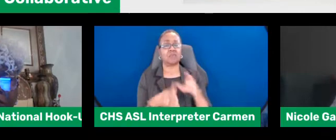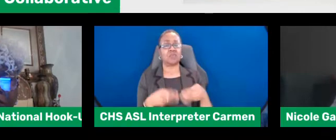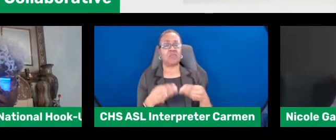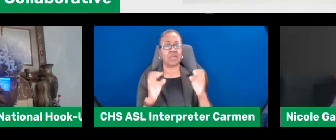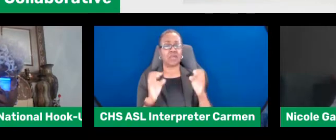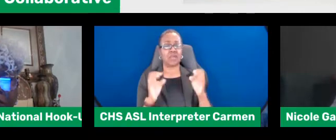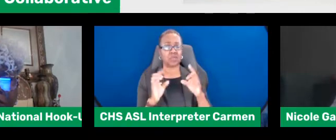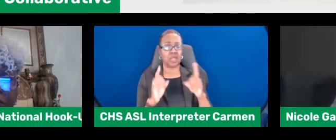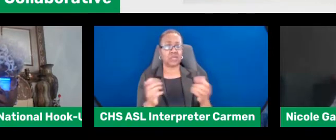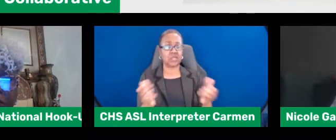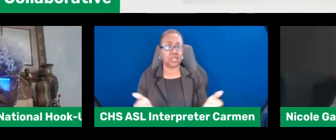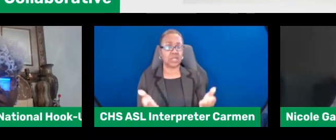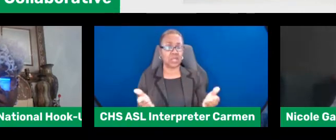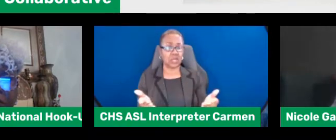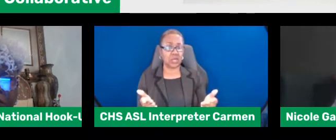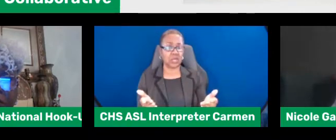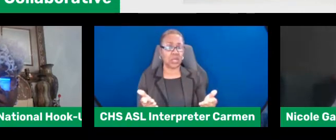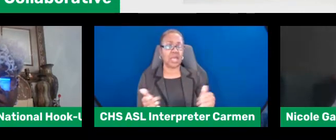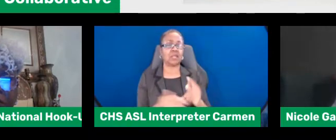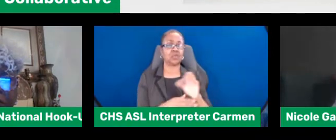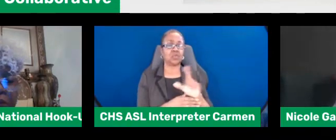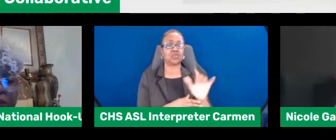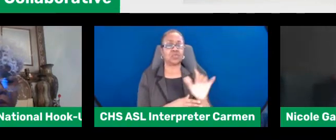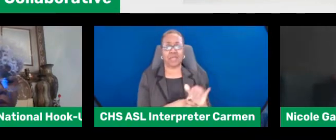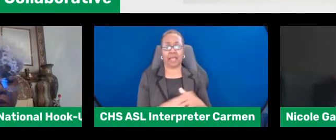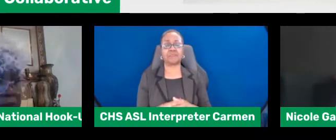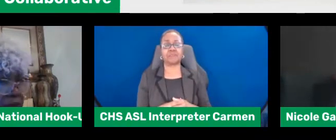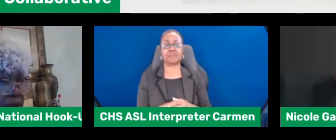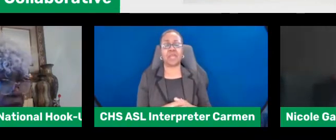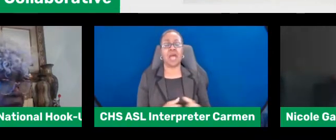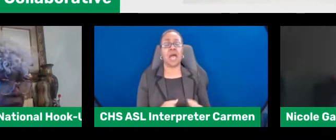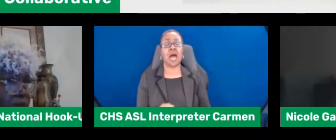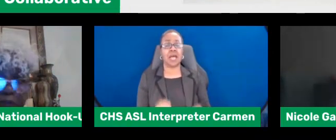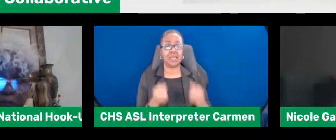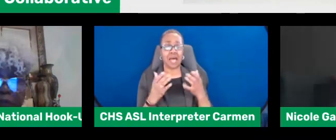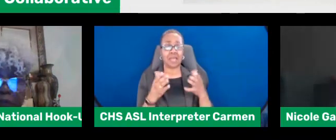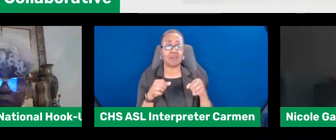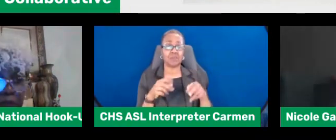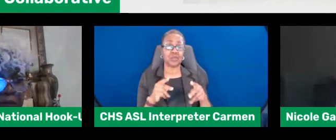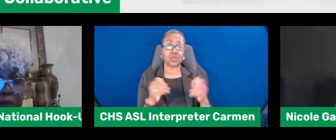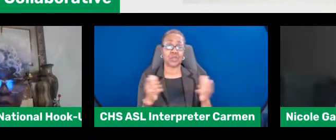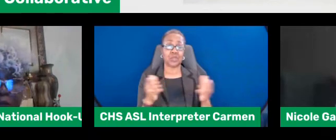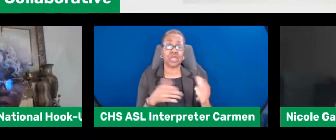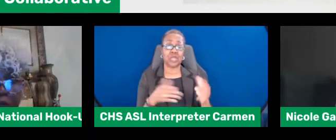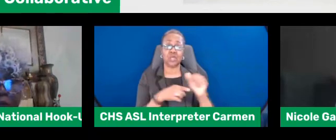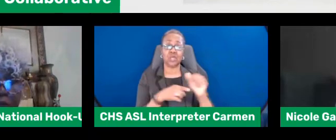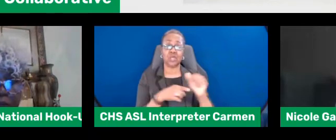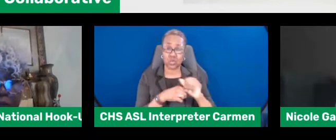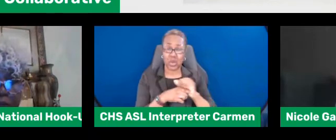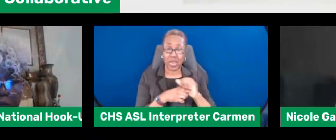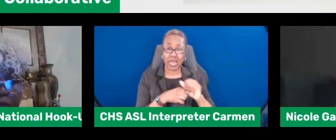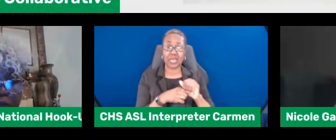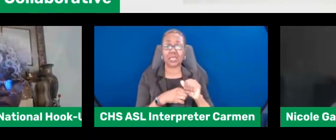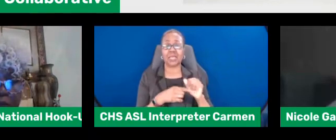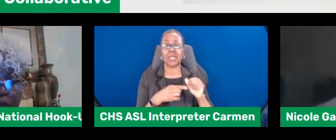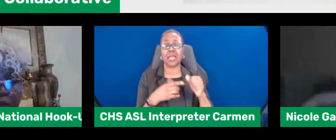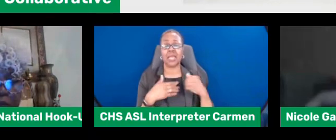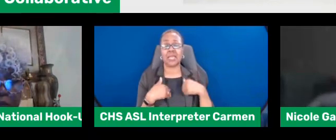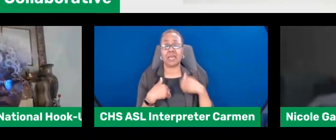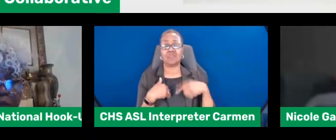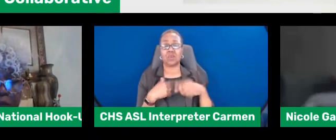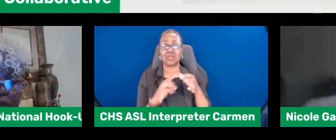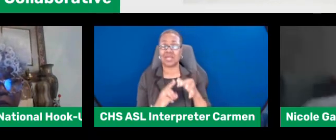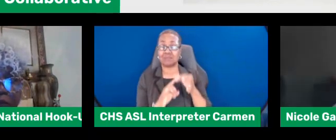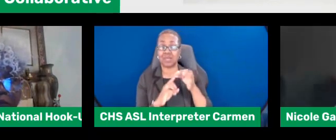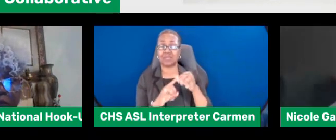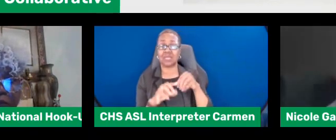education yearly and tools for that. So a lot of opportunity here to train and get those, especially in